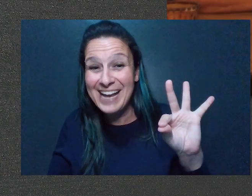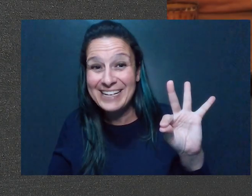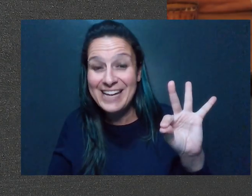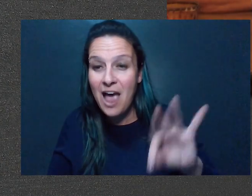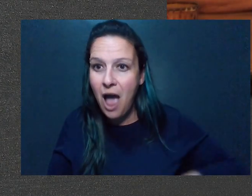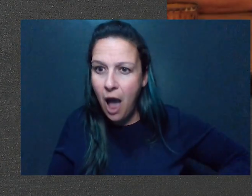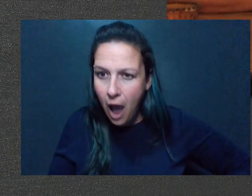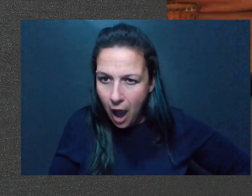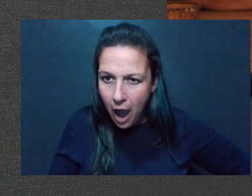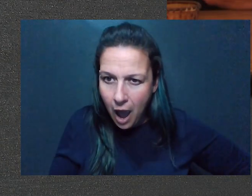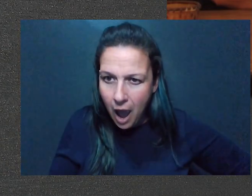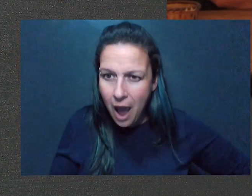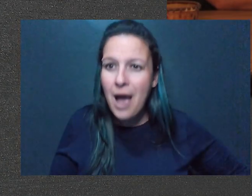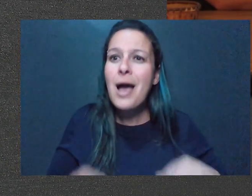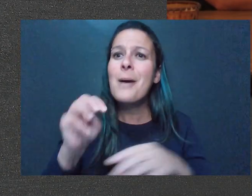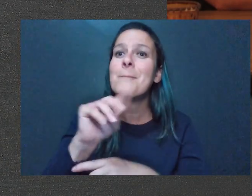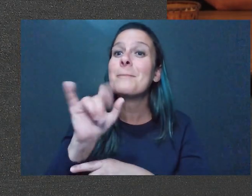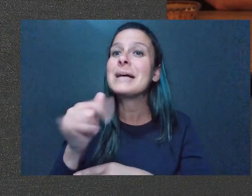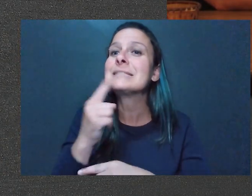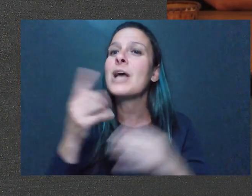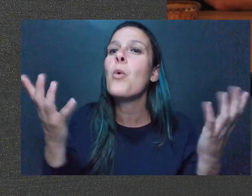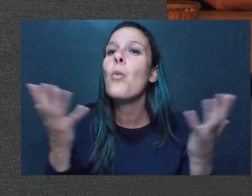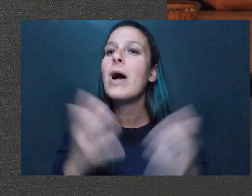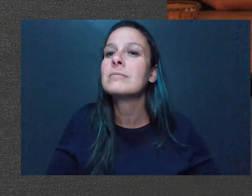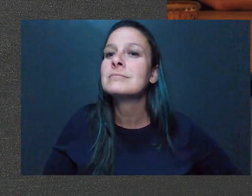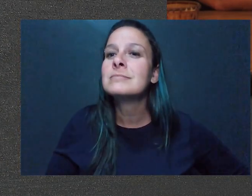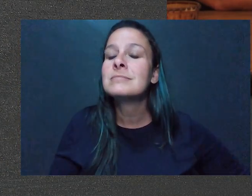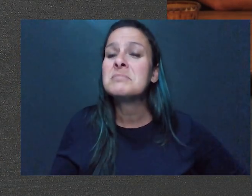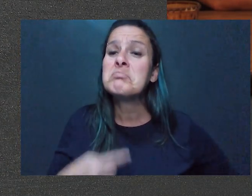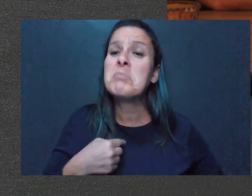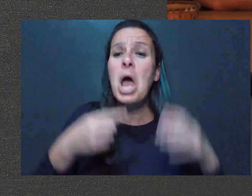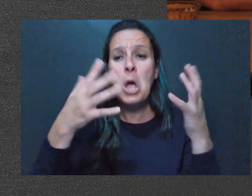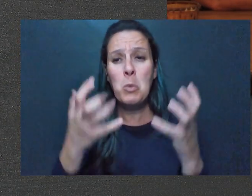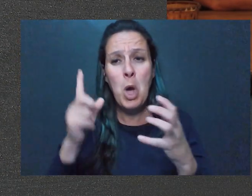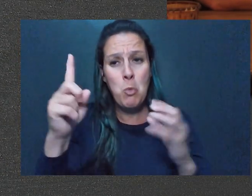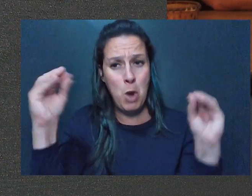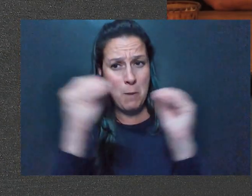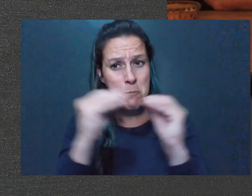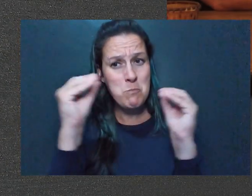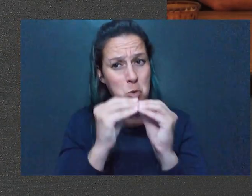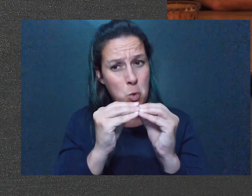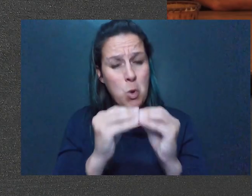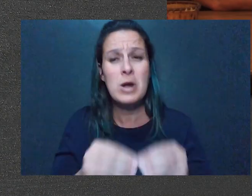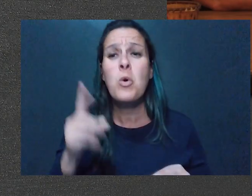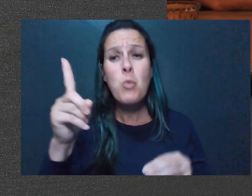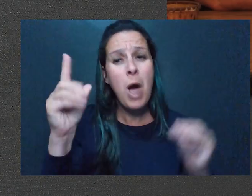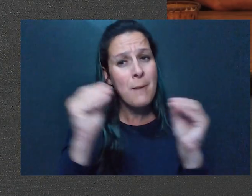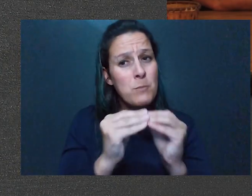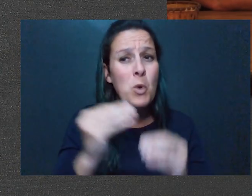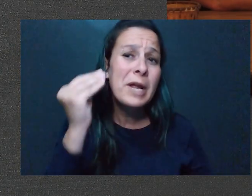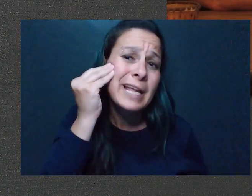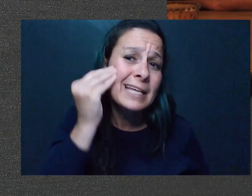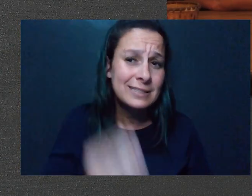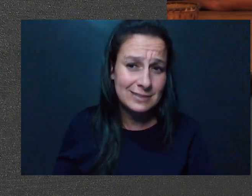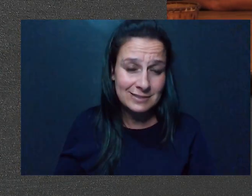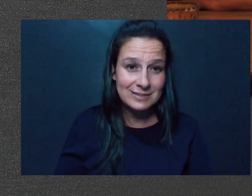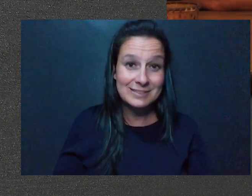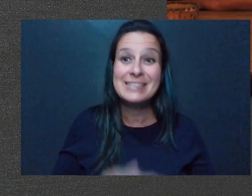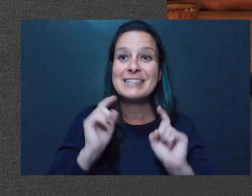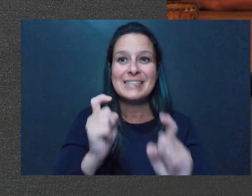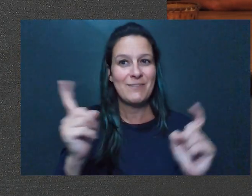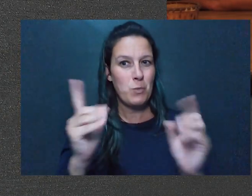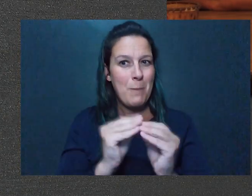9. But what does Muzzy say? I want one more kiss. Let's give him one